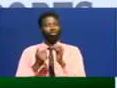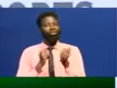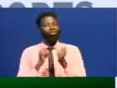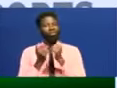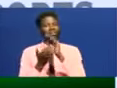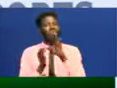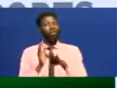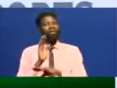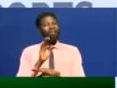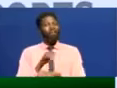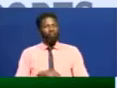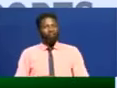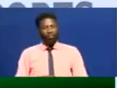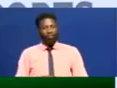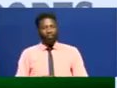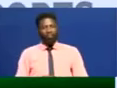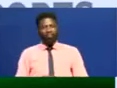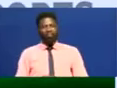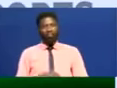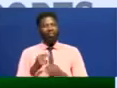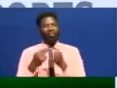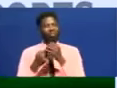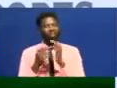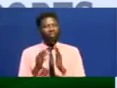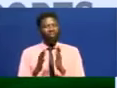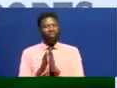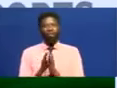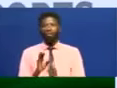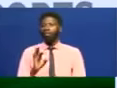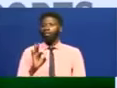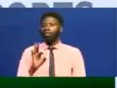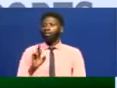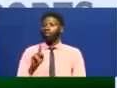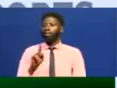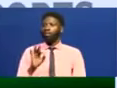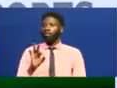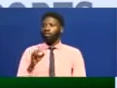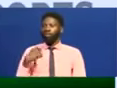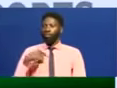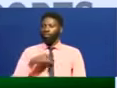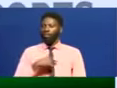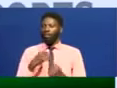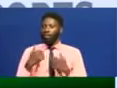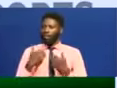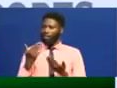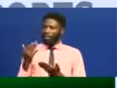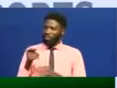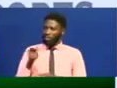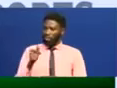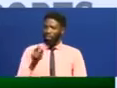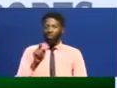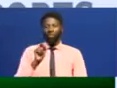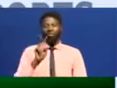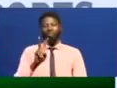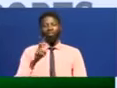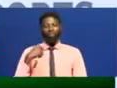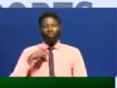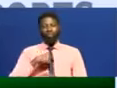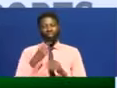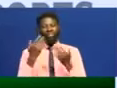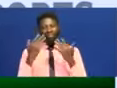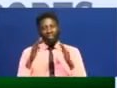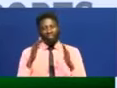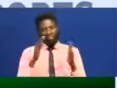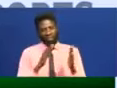Azam TV partnership with FKF is already delivering pay TV. And we have concluded an arrangement with the Kenya